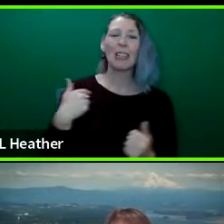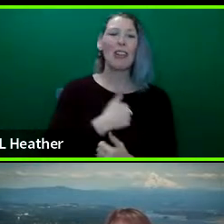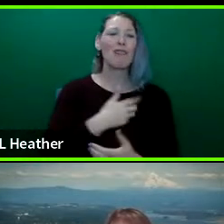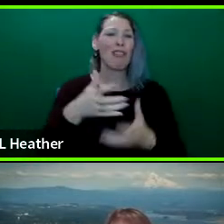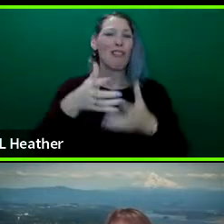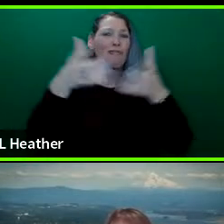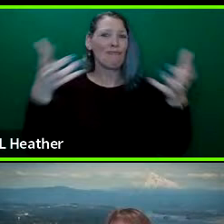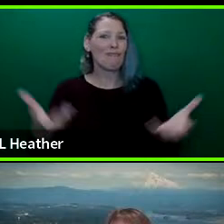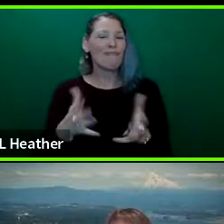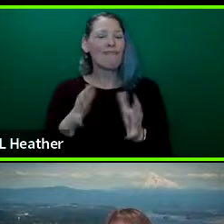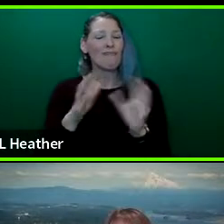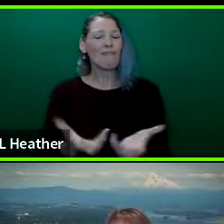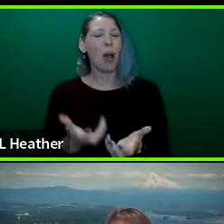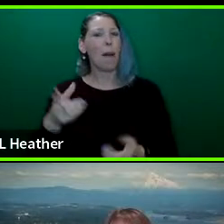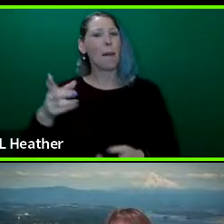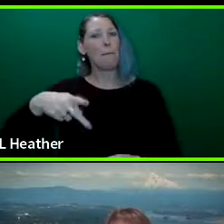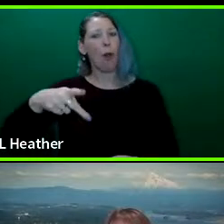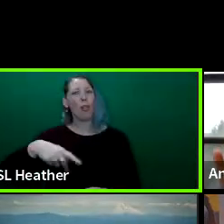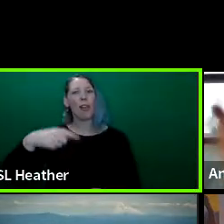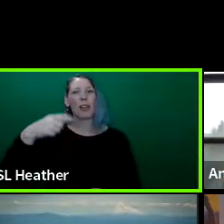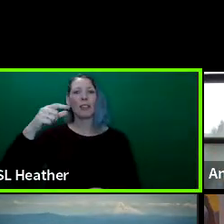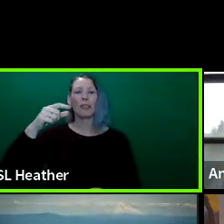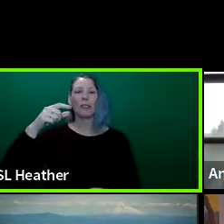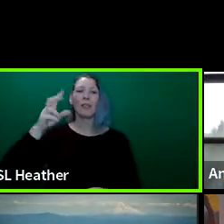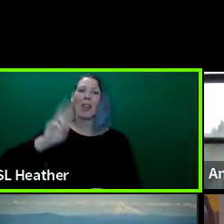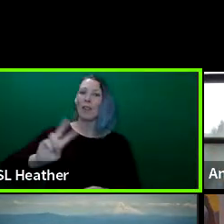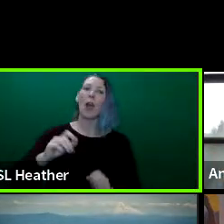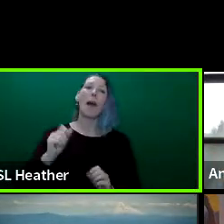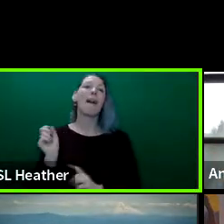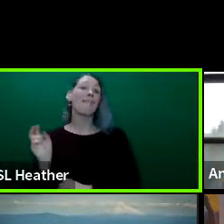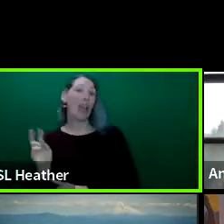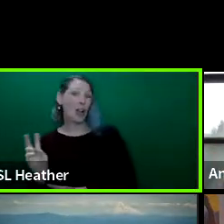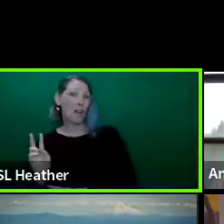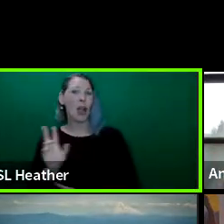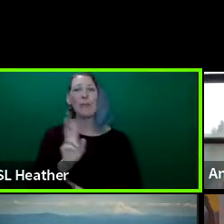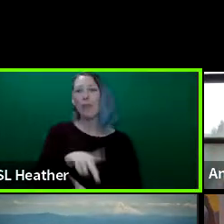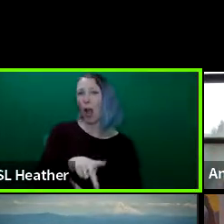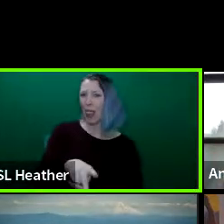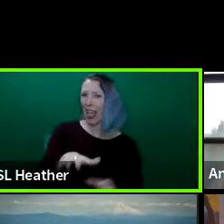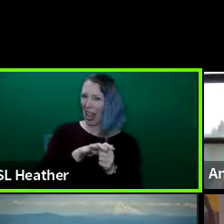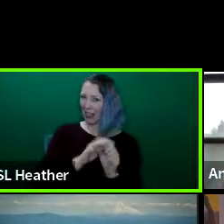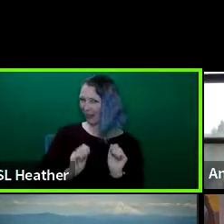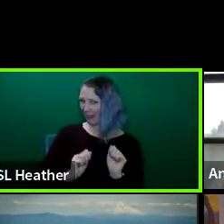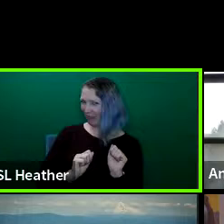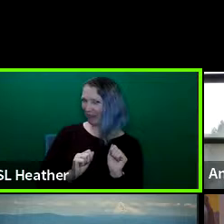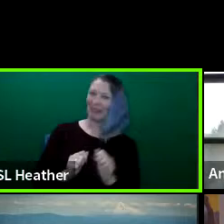greater Portland, Vancouver area, or I should say Vancouver, Portland area.